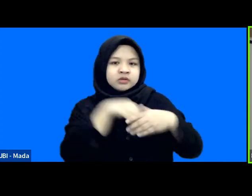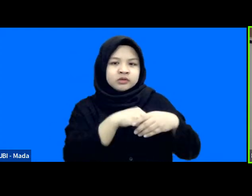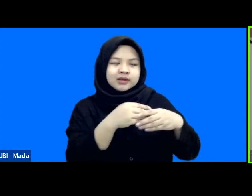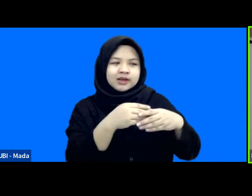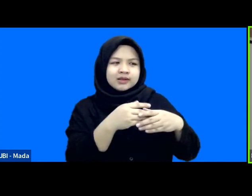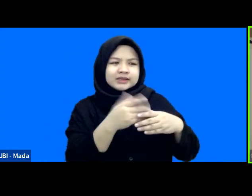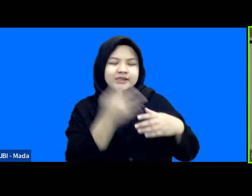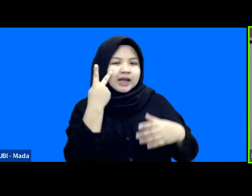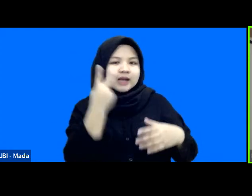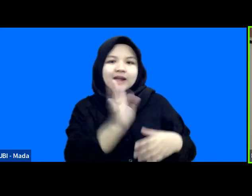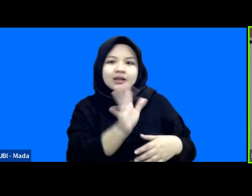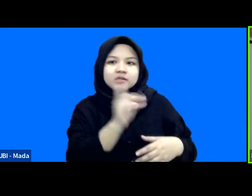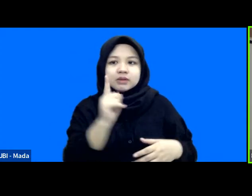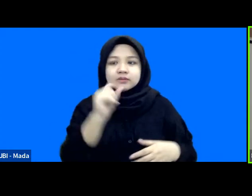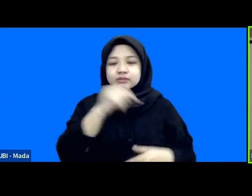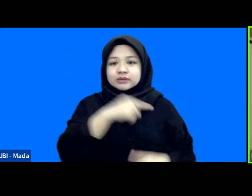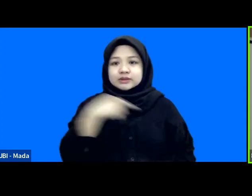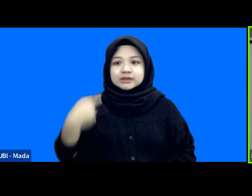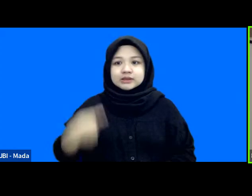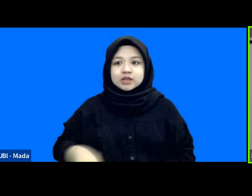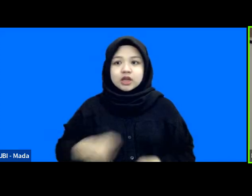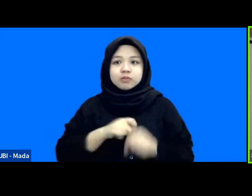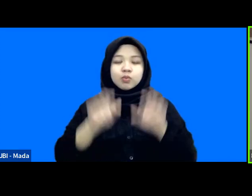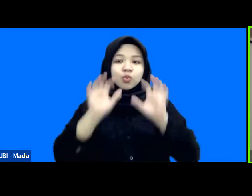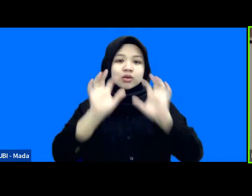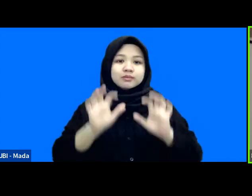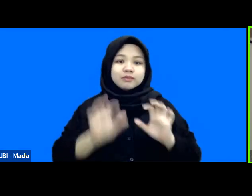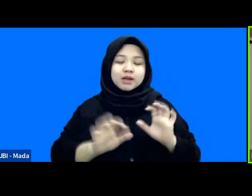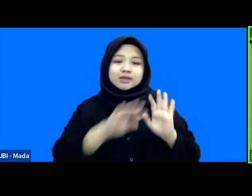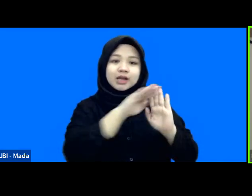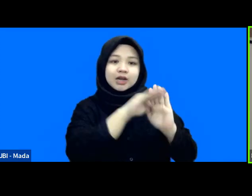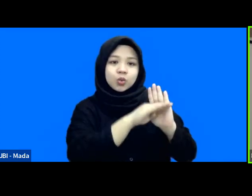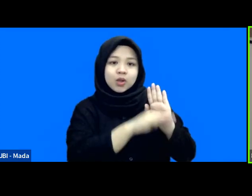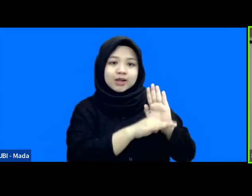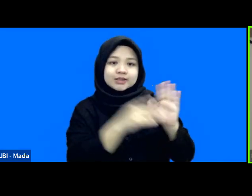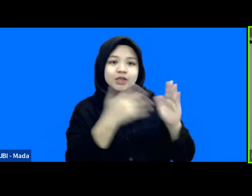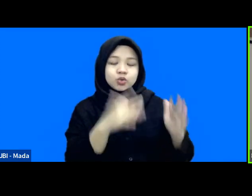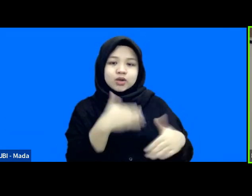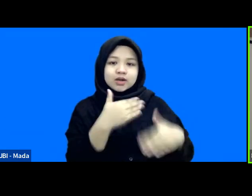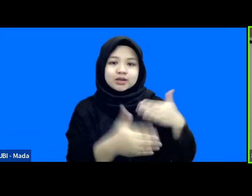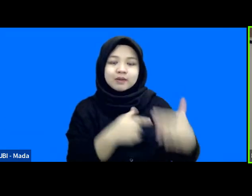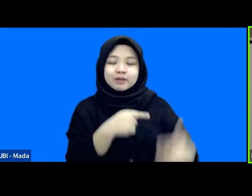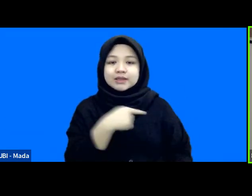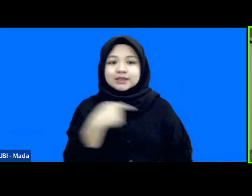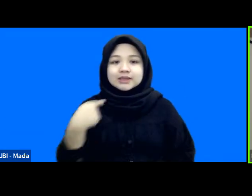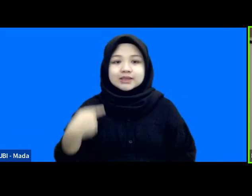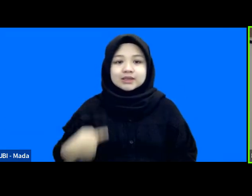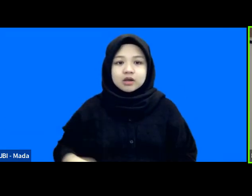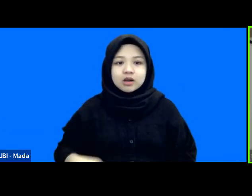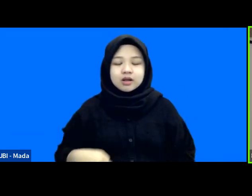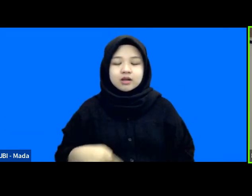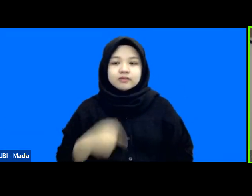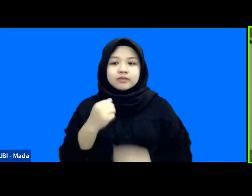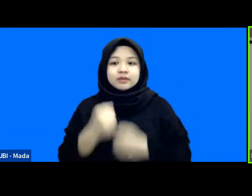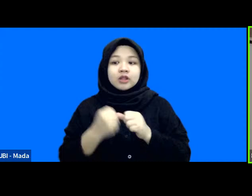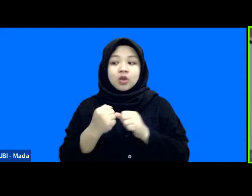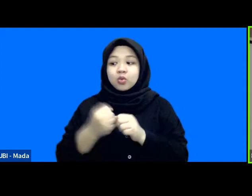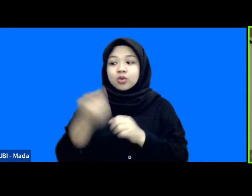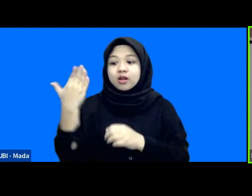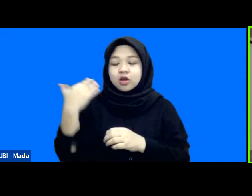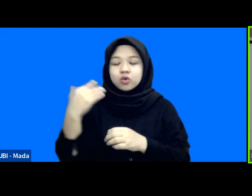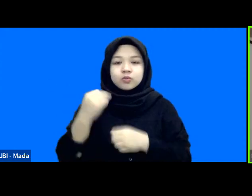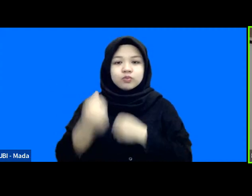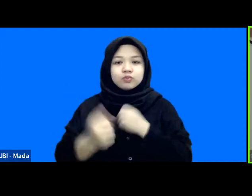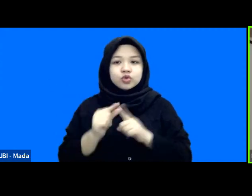regulations that I'm talking about. They're already applicable in China from last year onwards. So edtech cannot be commercial, edtech cannot be proprietary. These